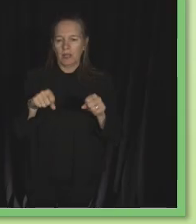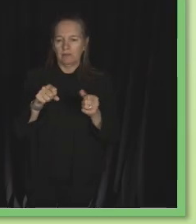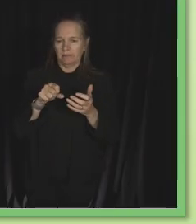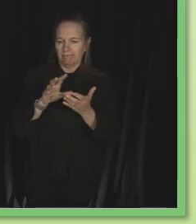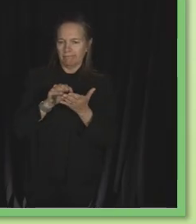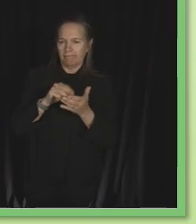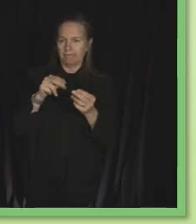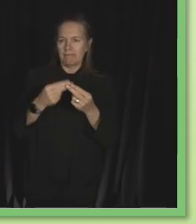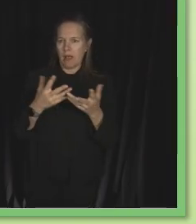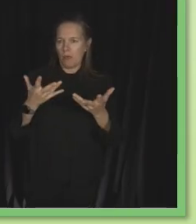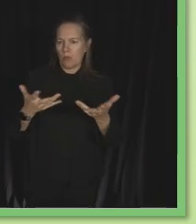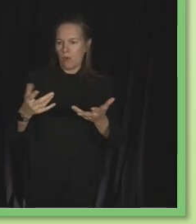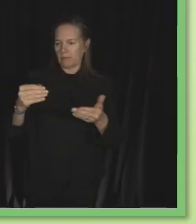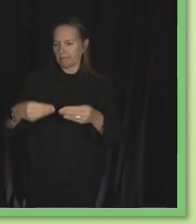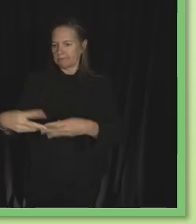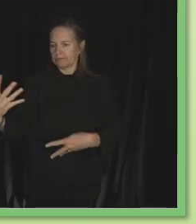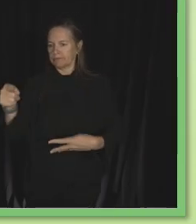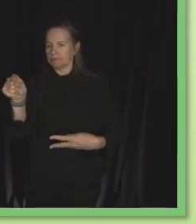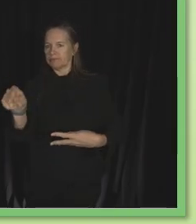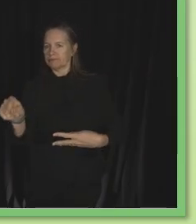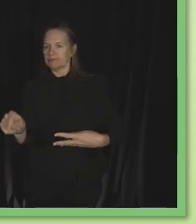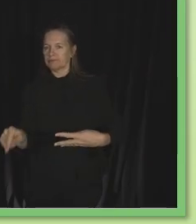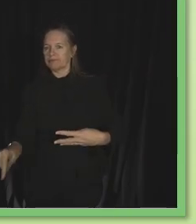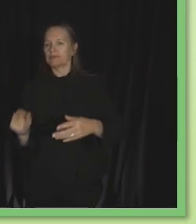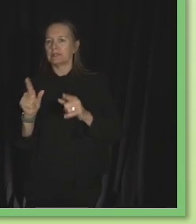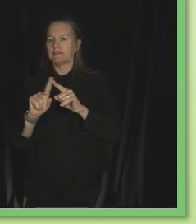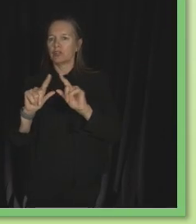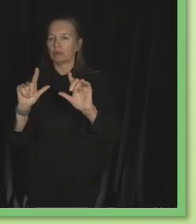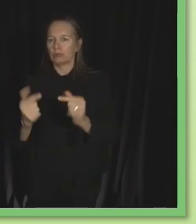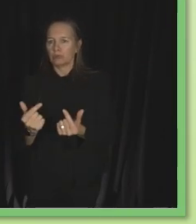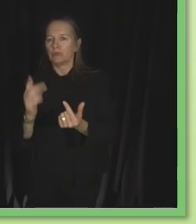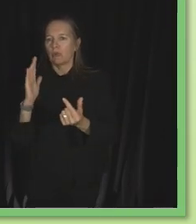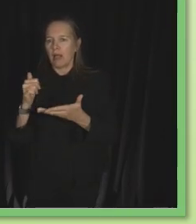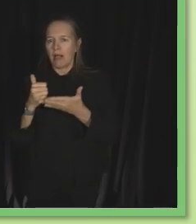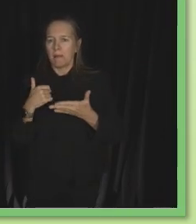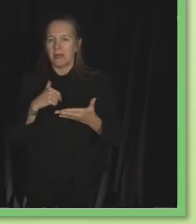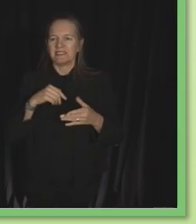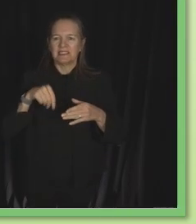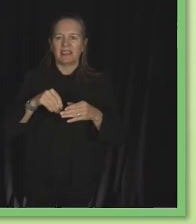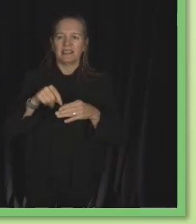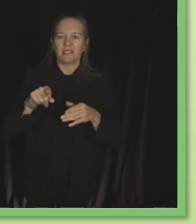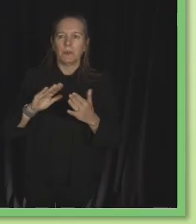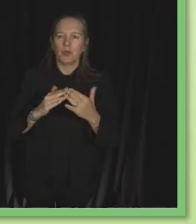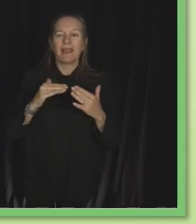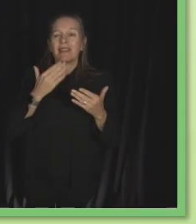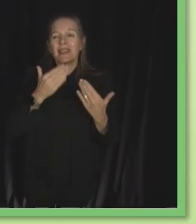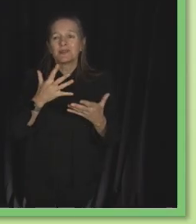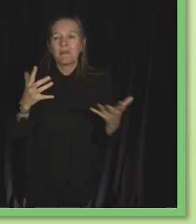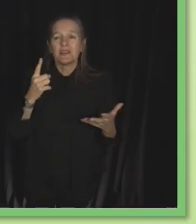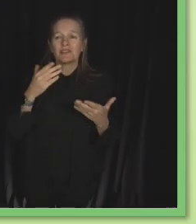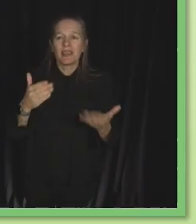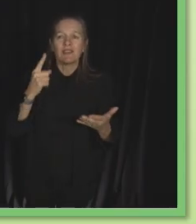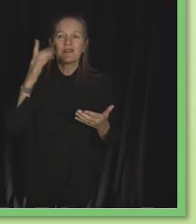groups to grow and shine in our community. Thank you so much. Thank you for listening, and thank you for